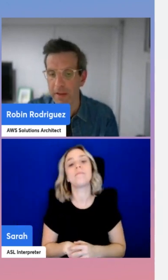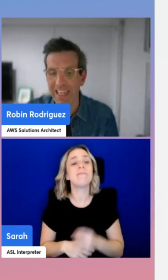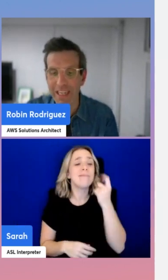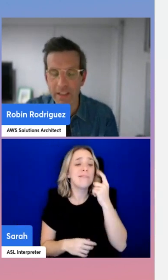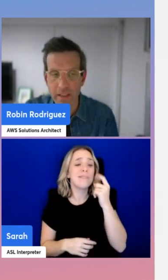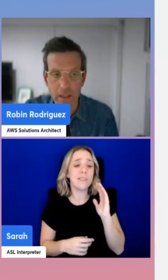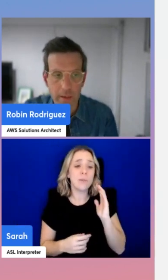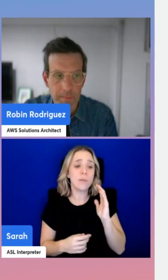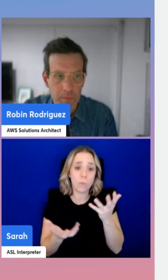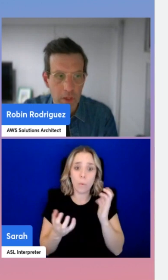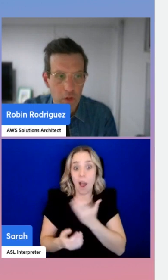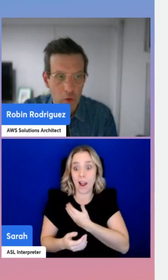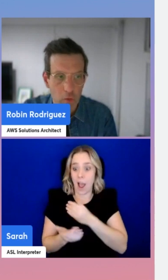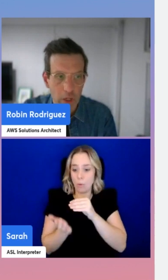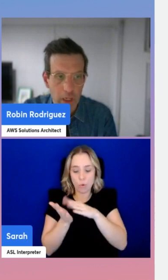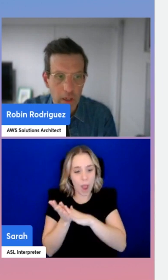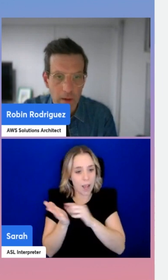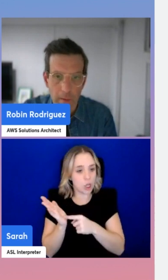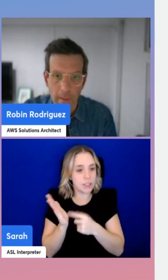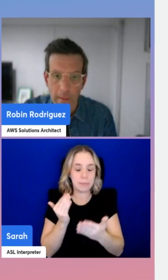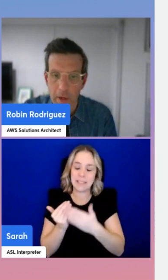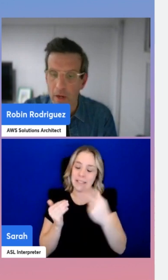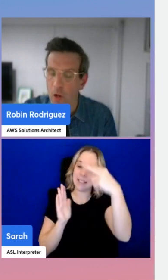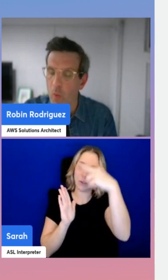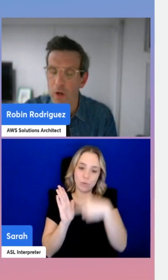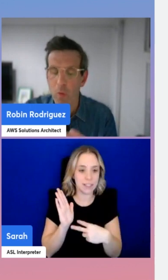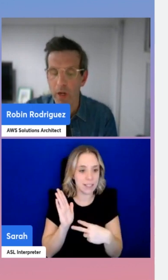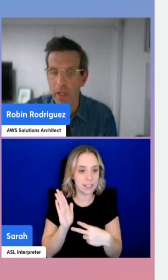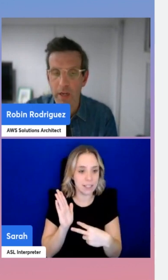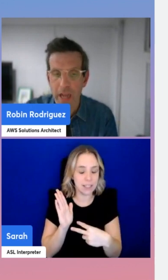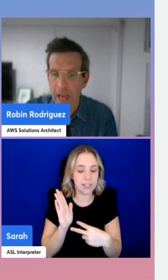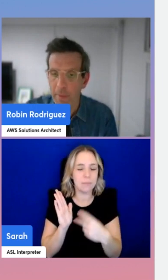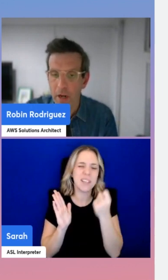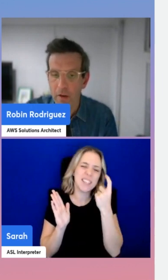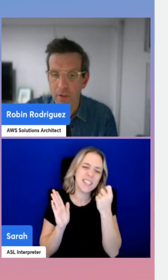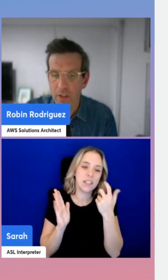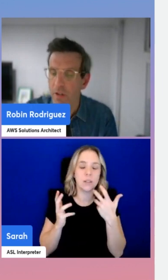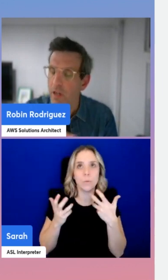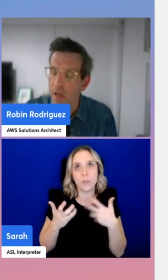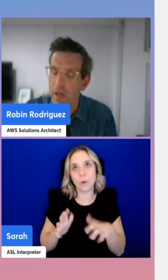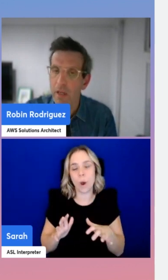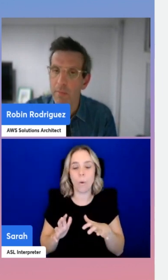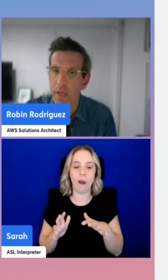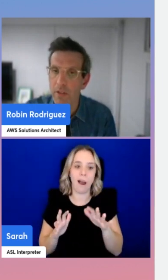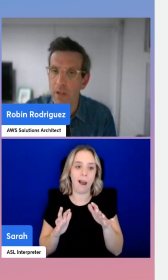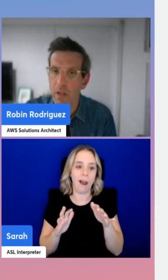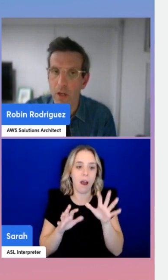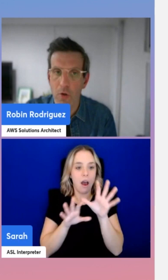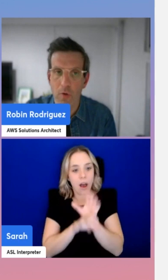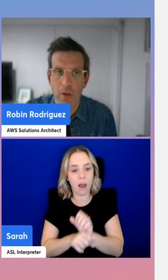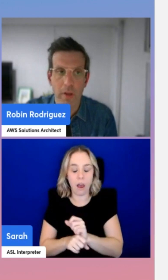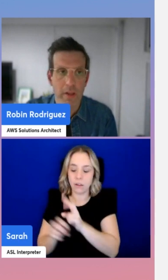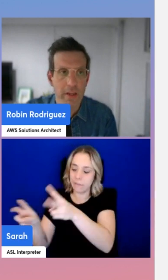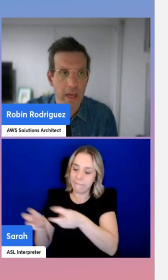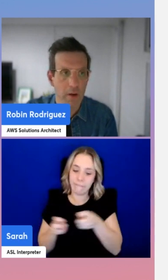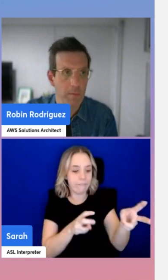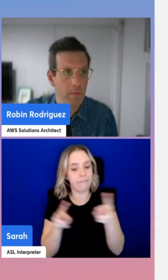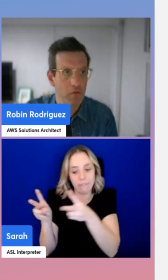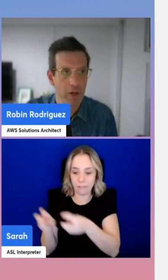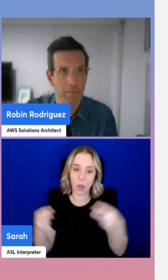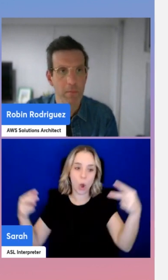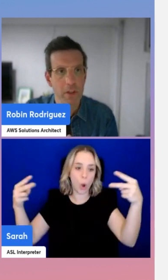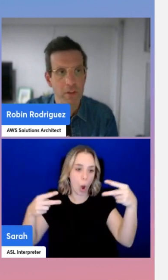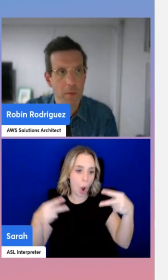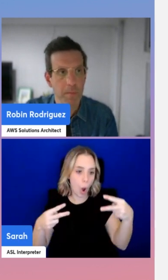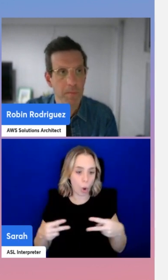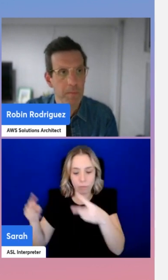be easy to read, but we don't want to get in a habit of just cutting and pasting code down,